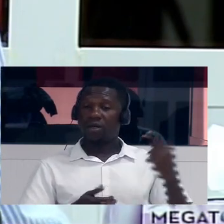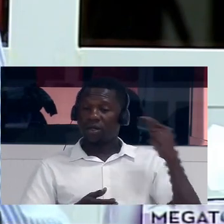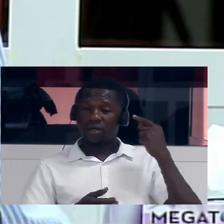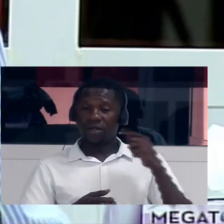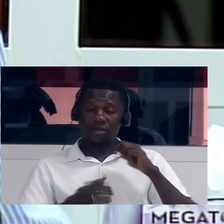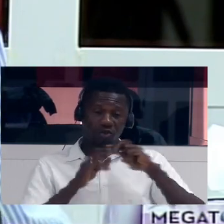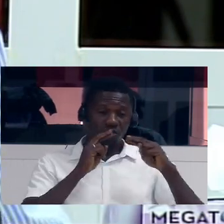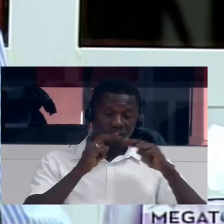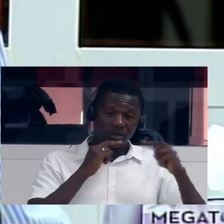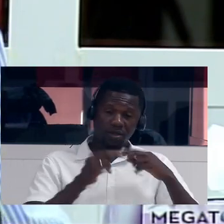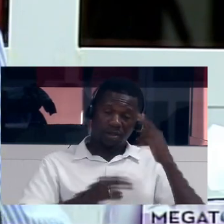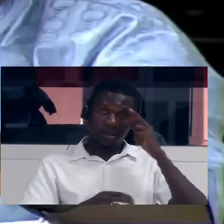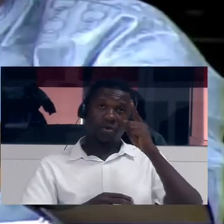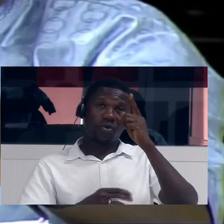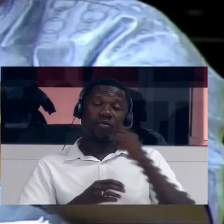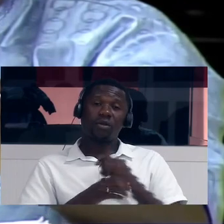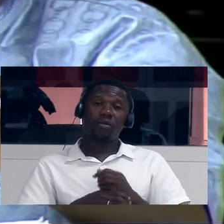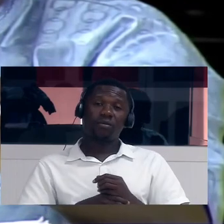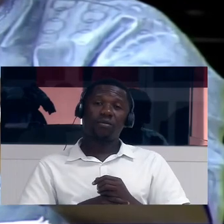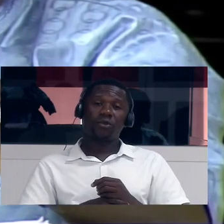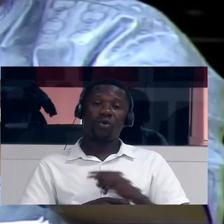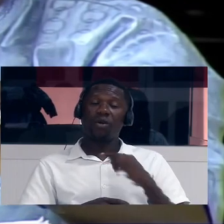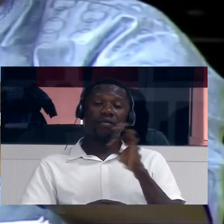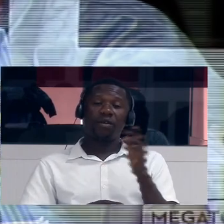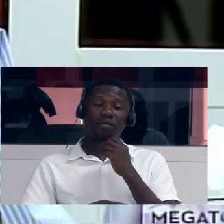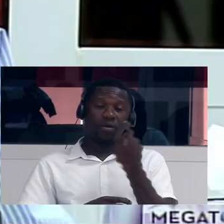that. I was a very lonely man.